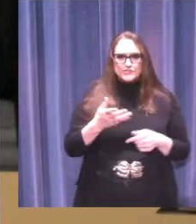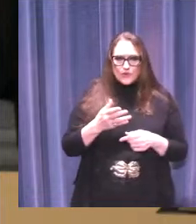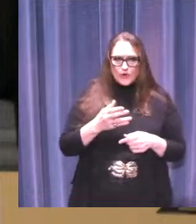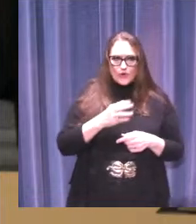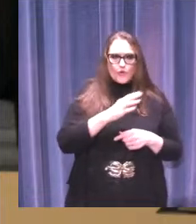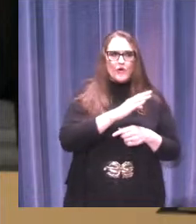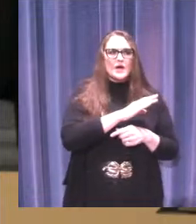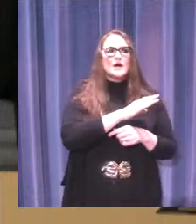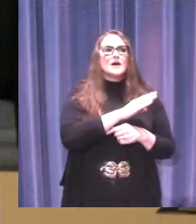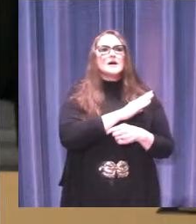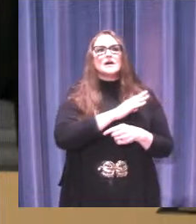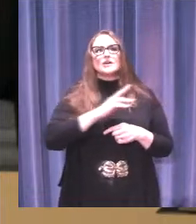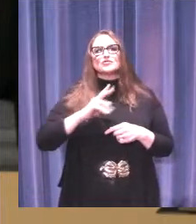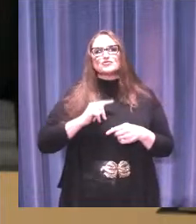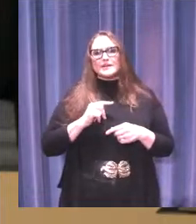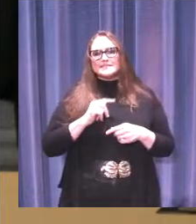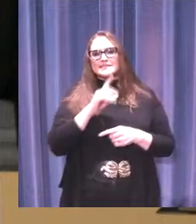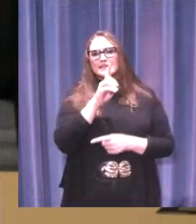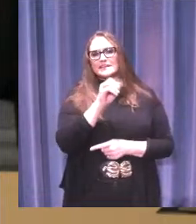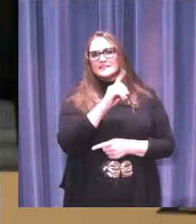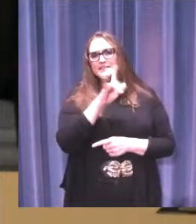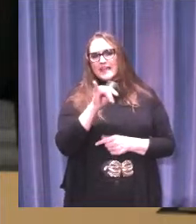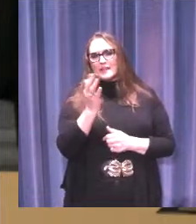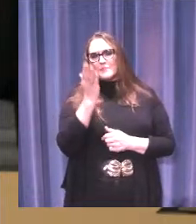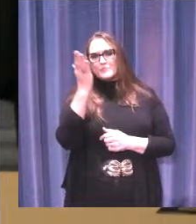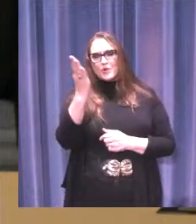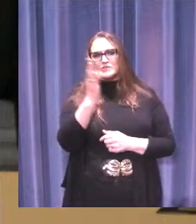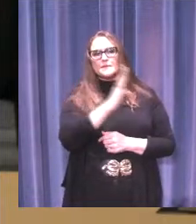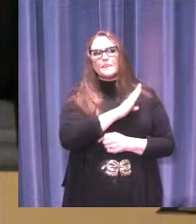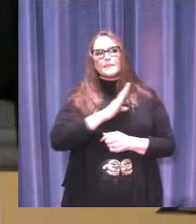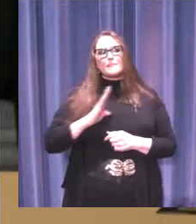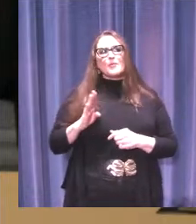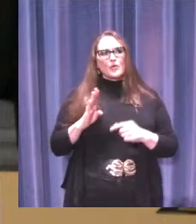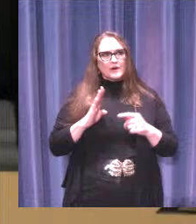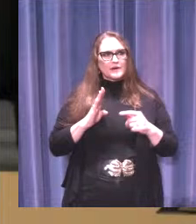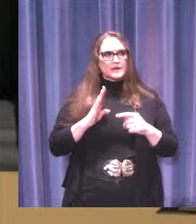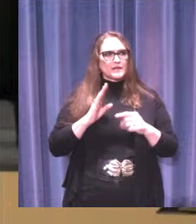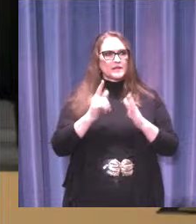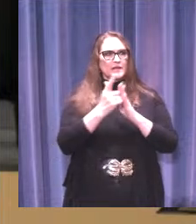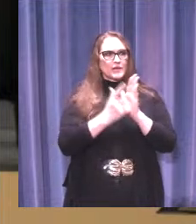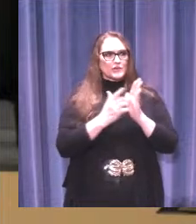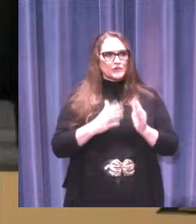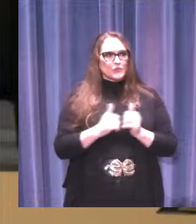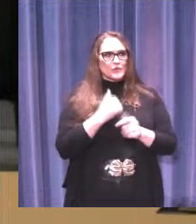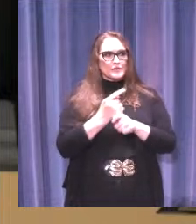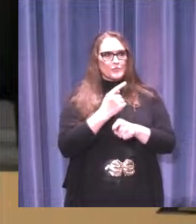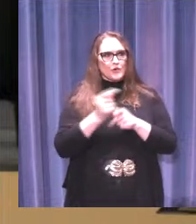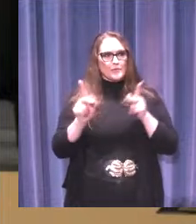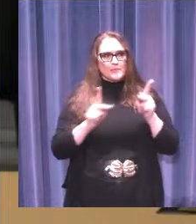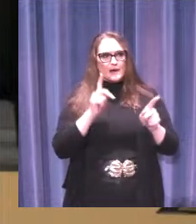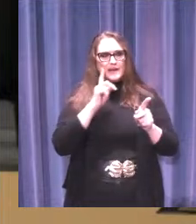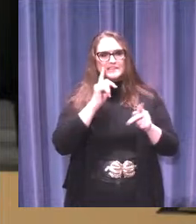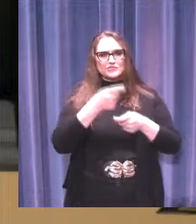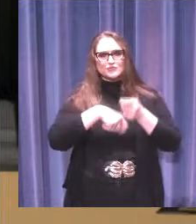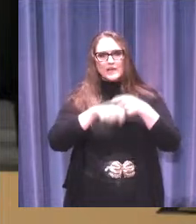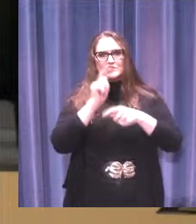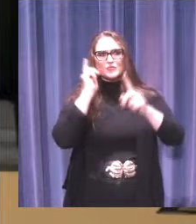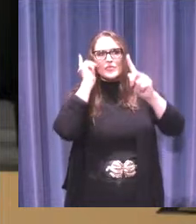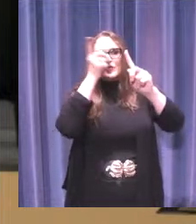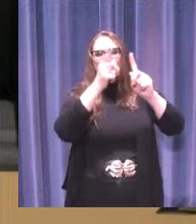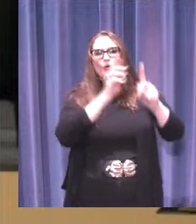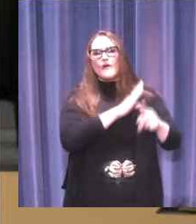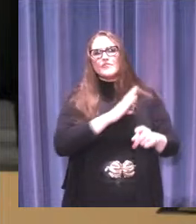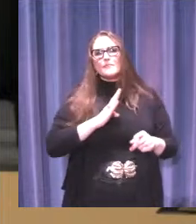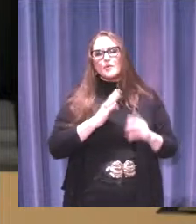Daly motioned that our board attorney with appropriate parties in this transaction with the goal of the board